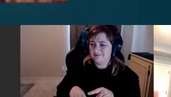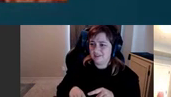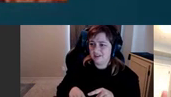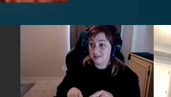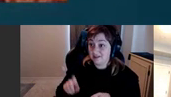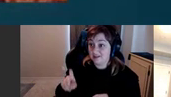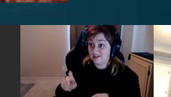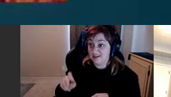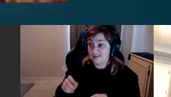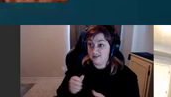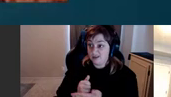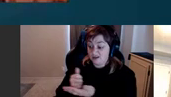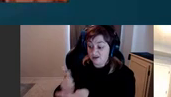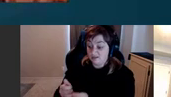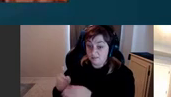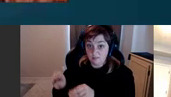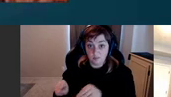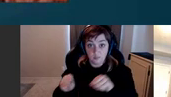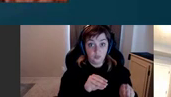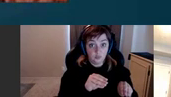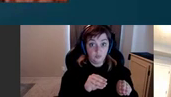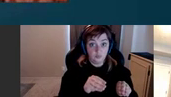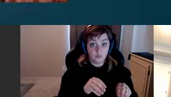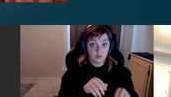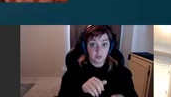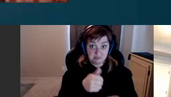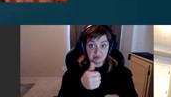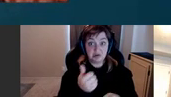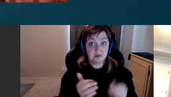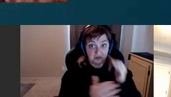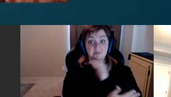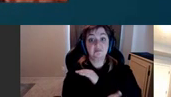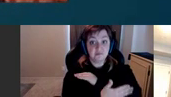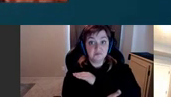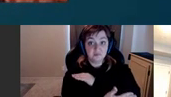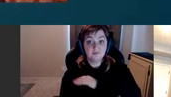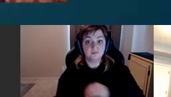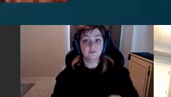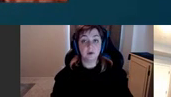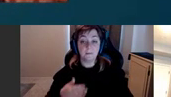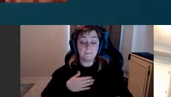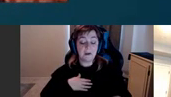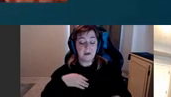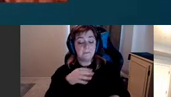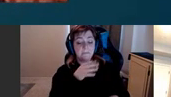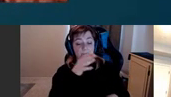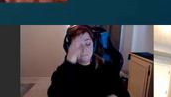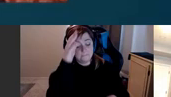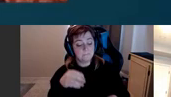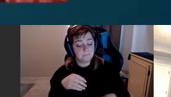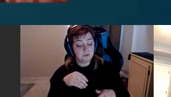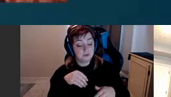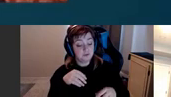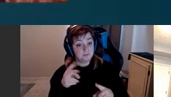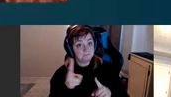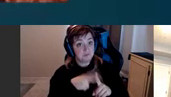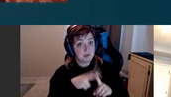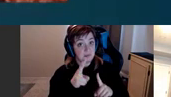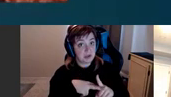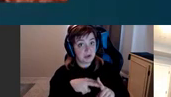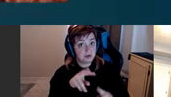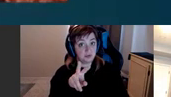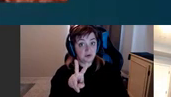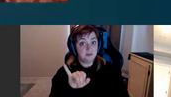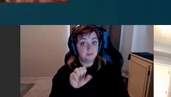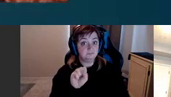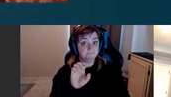helping them move elsewhere. So when my parents came in, they applied for a visa to stay, and they were denied it the first time